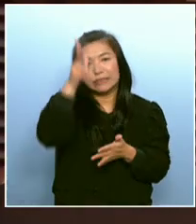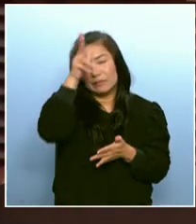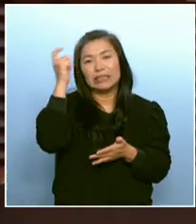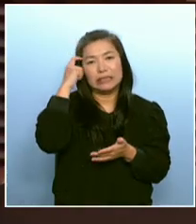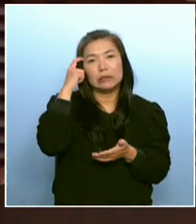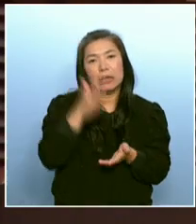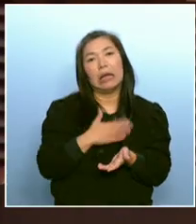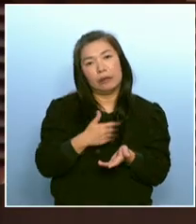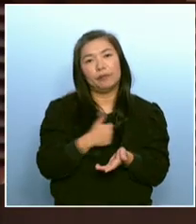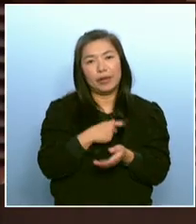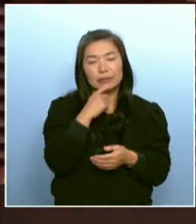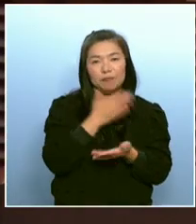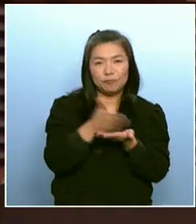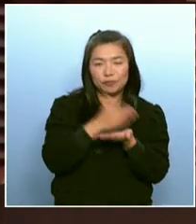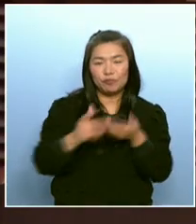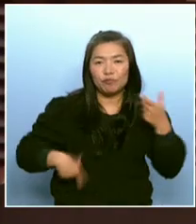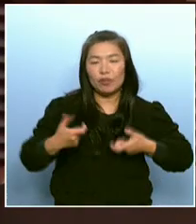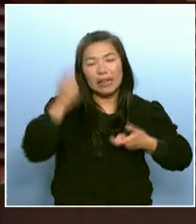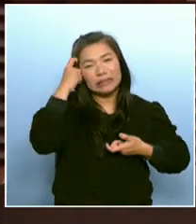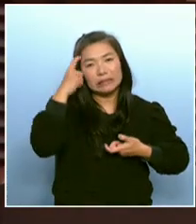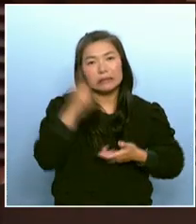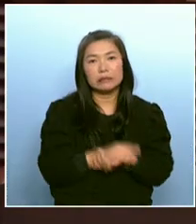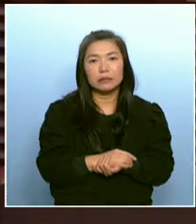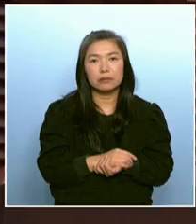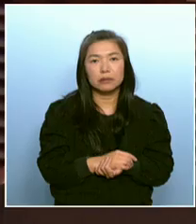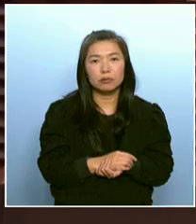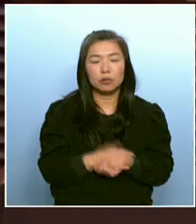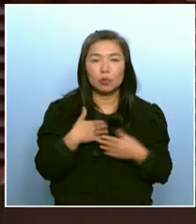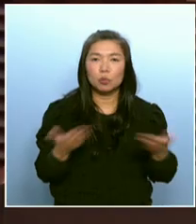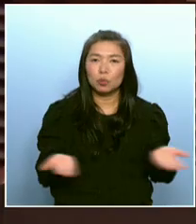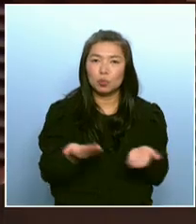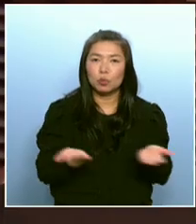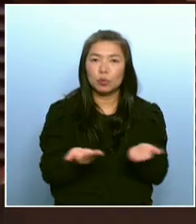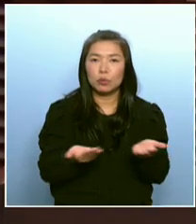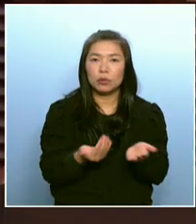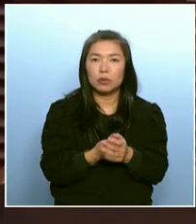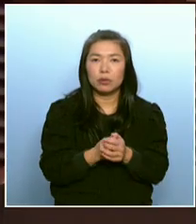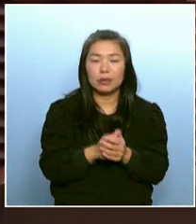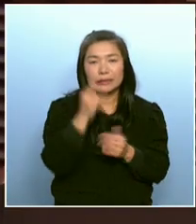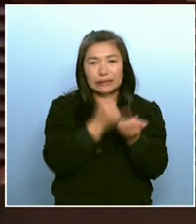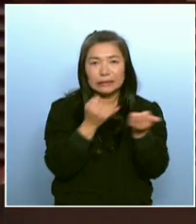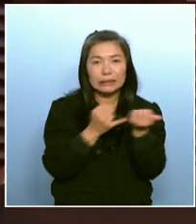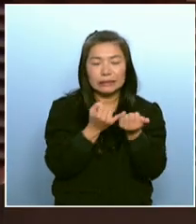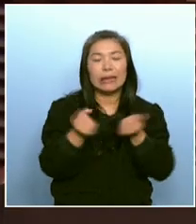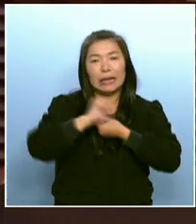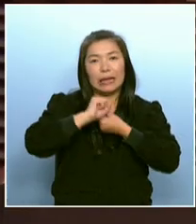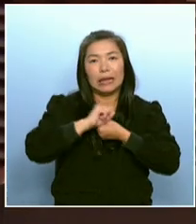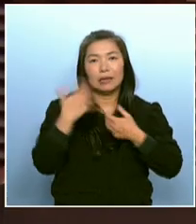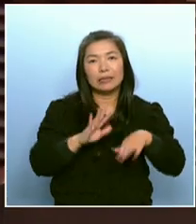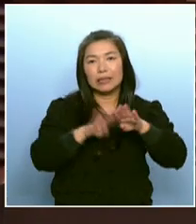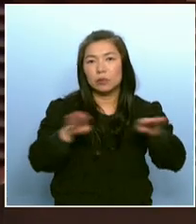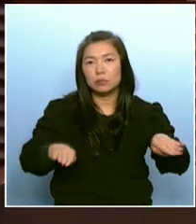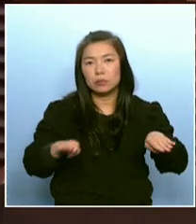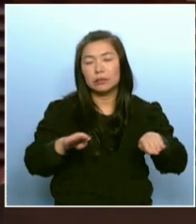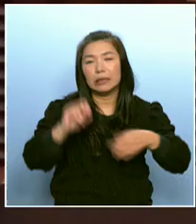the spending on elderly care services. We have plans to increase our expenditure on this, and at the